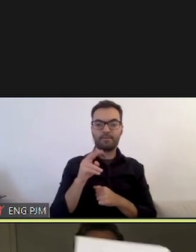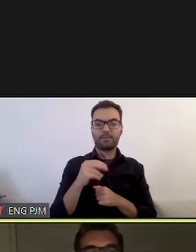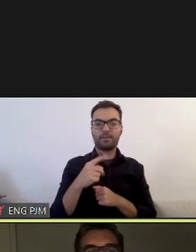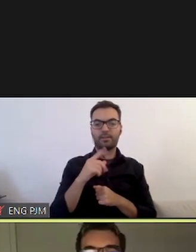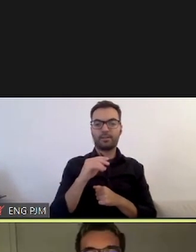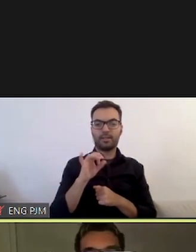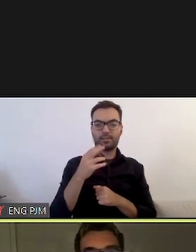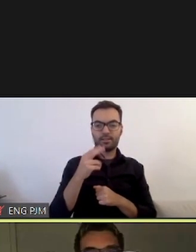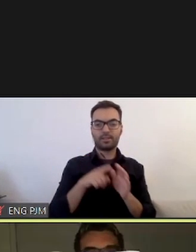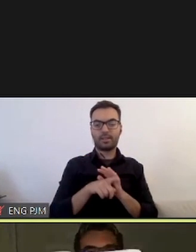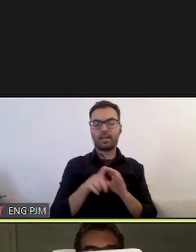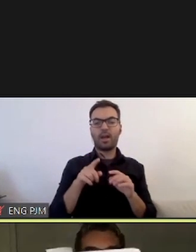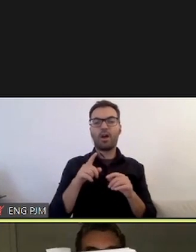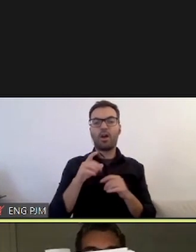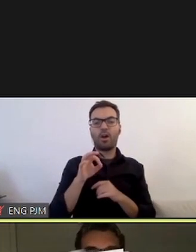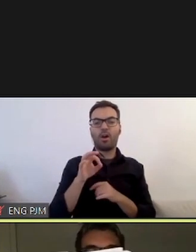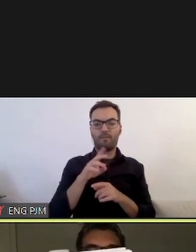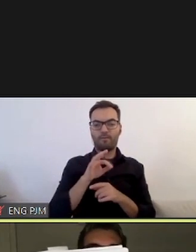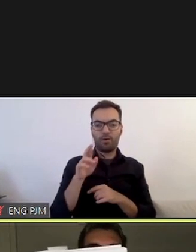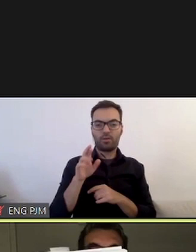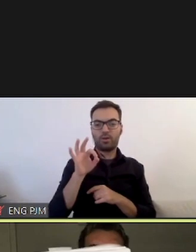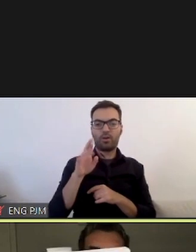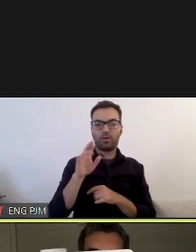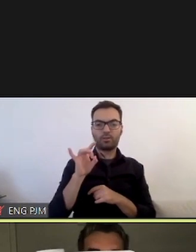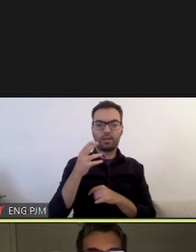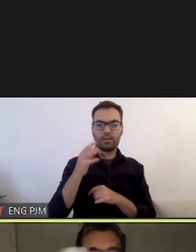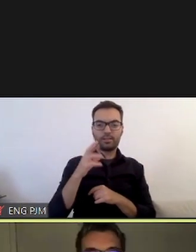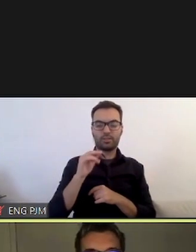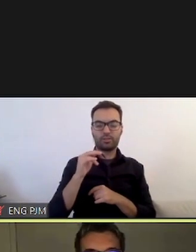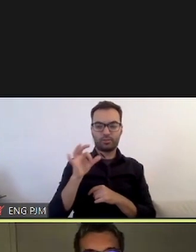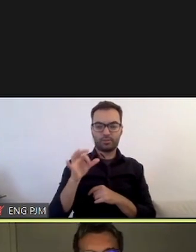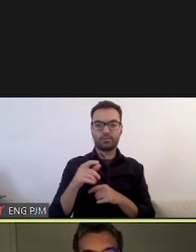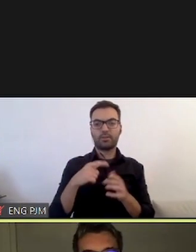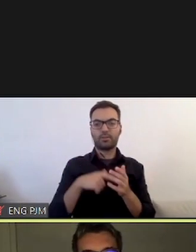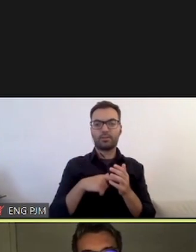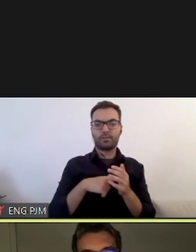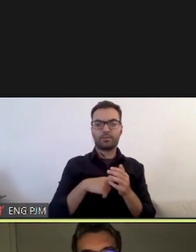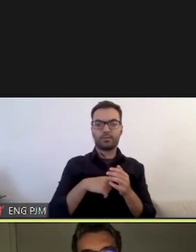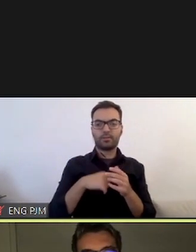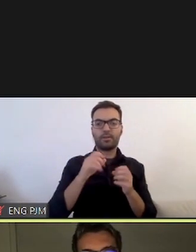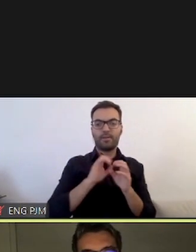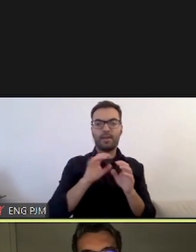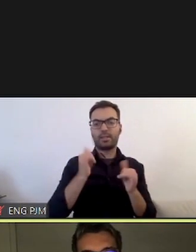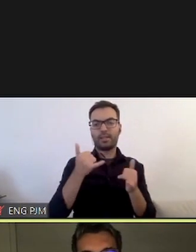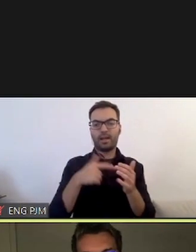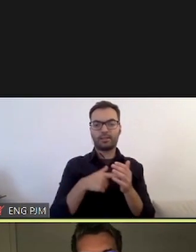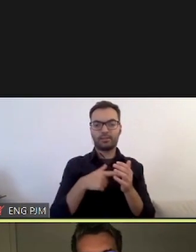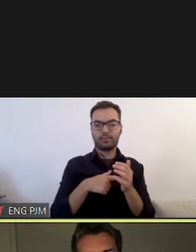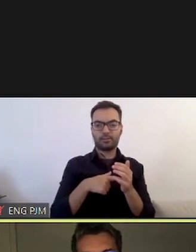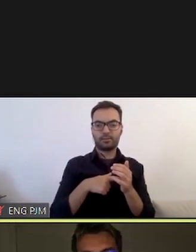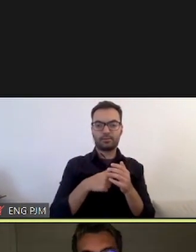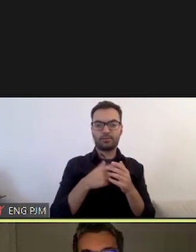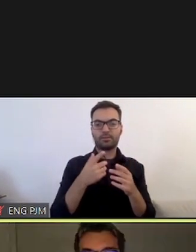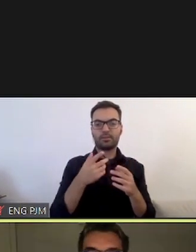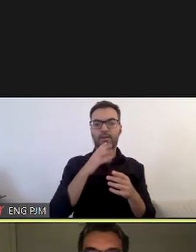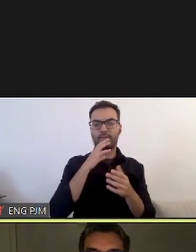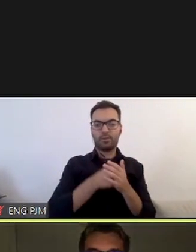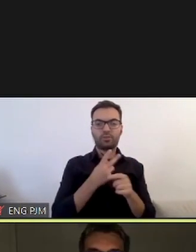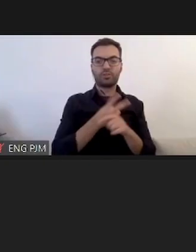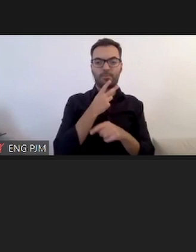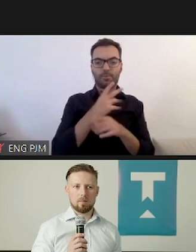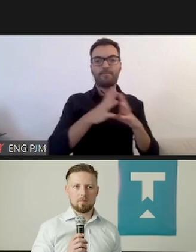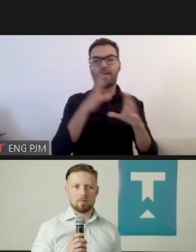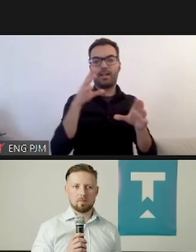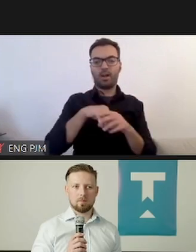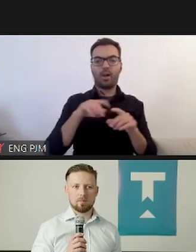Also, there is a little bit a chapter how to incorporate the accessibility into the big organization and how to